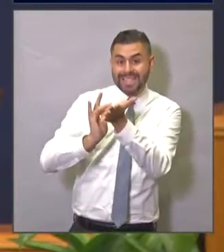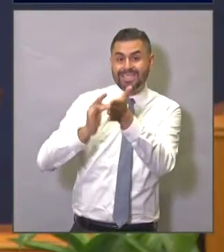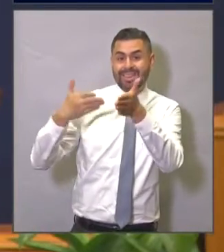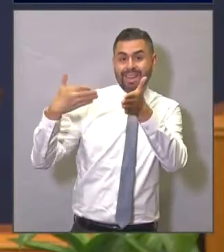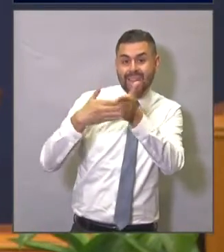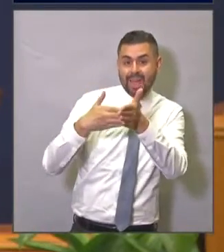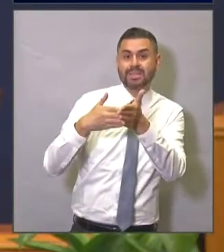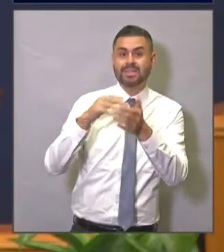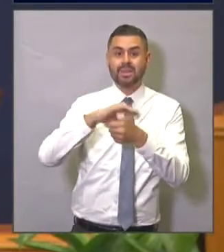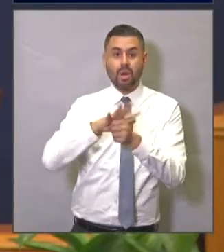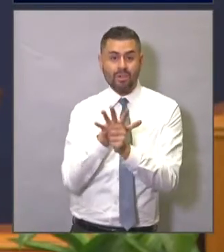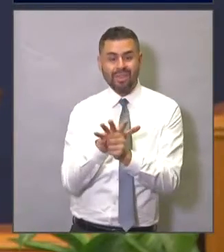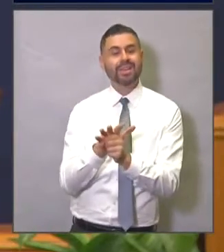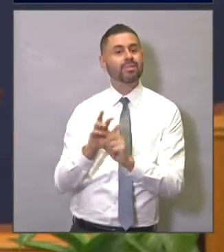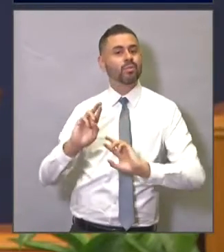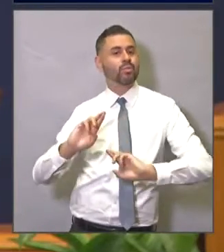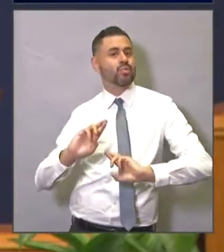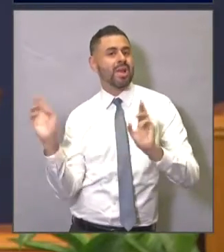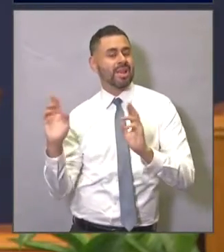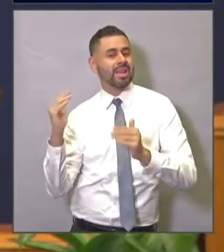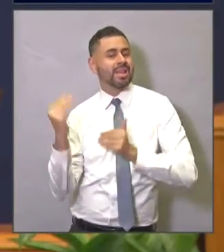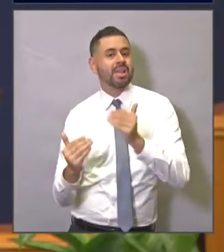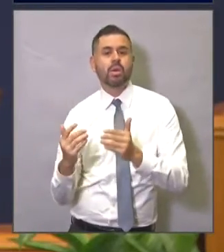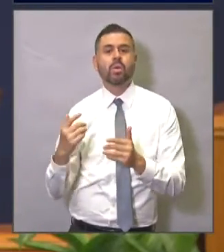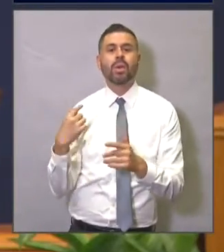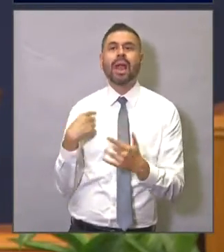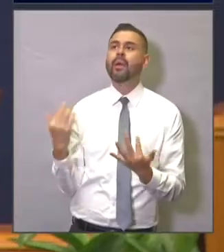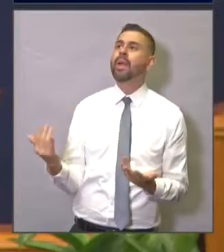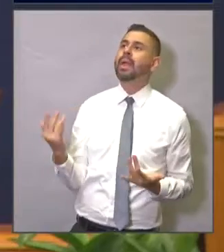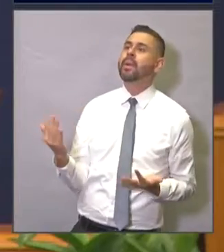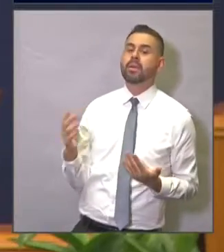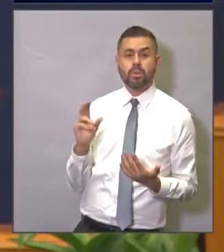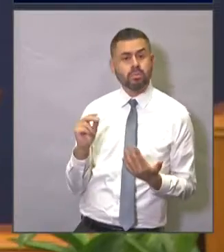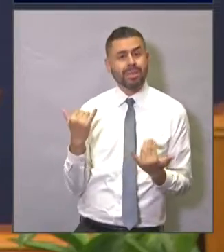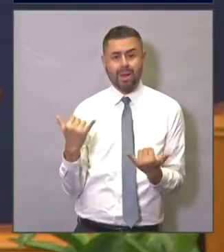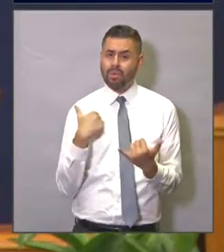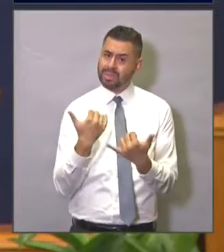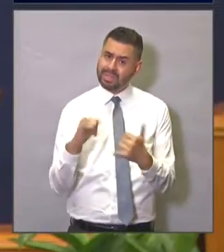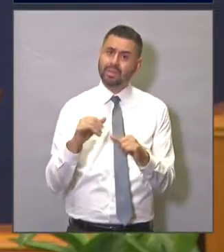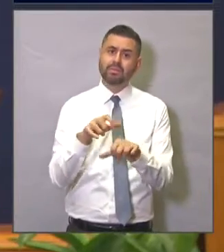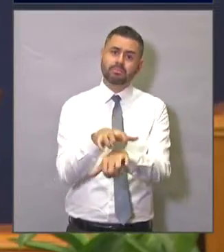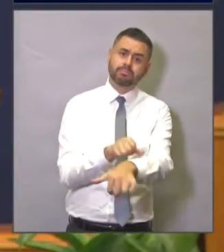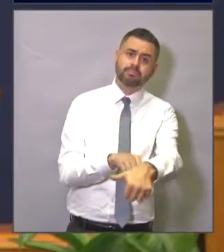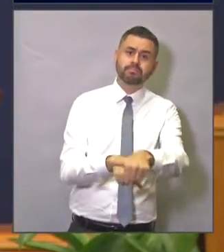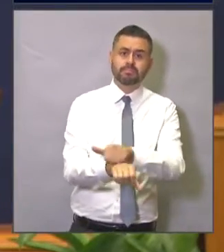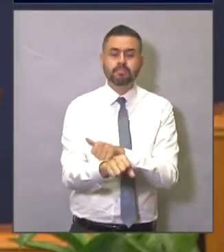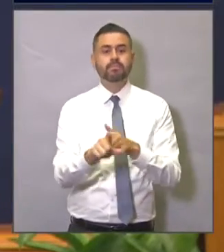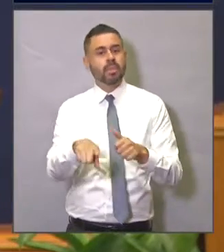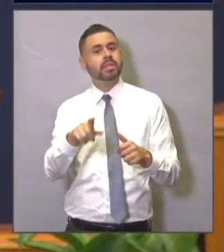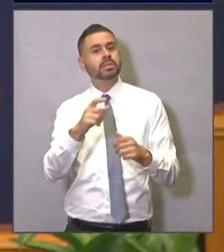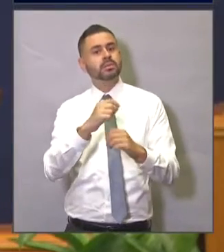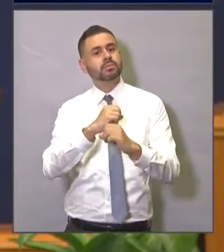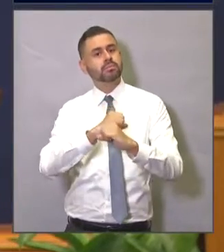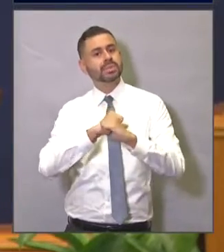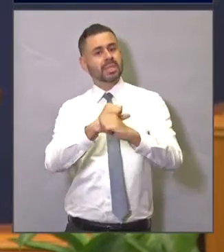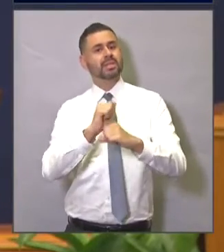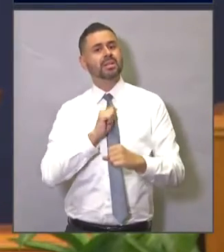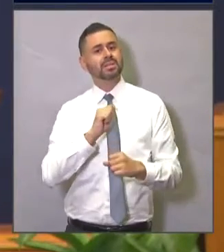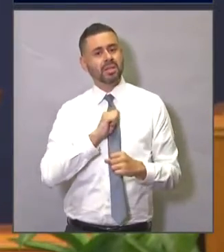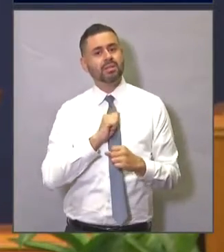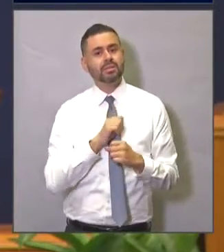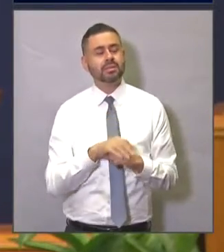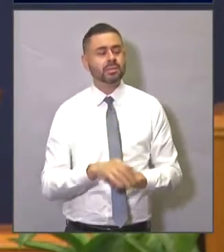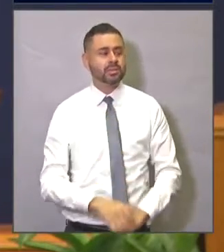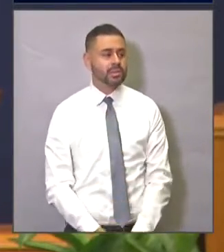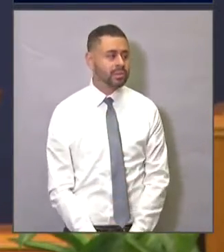know that we can't sit idly by just waiting for that day to come. And I'm thankful to everyone for doing their part to helping to reduce transmission. We'll